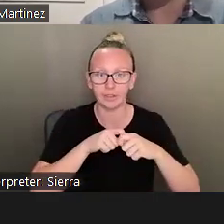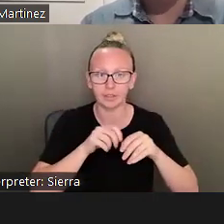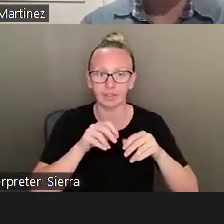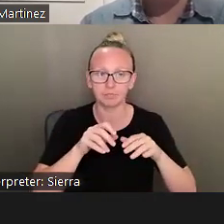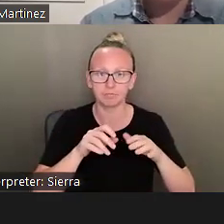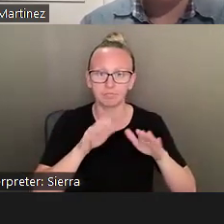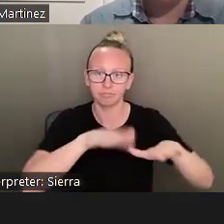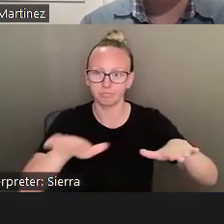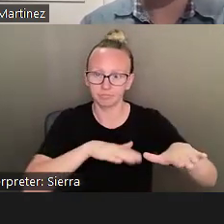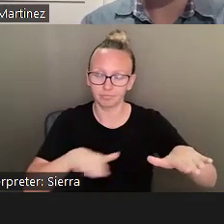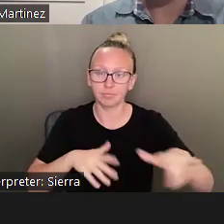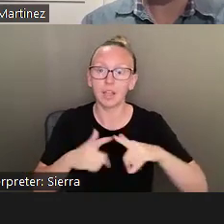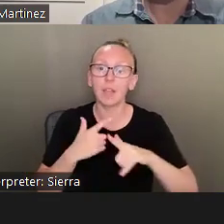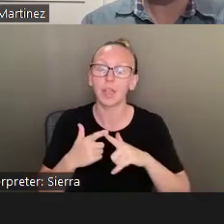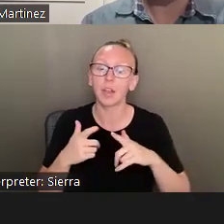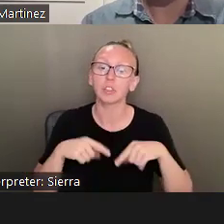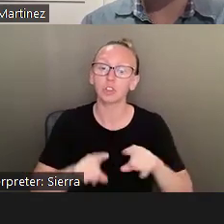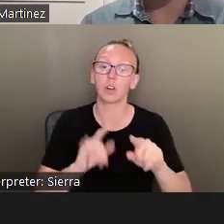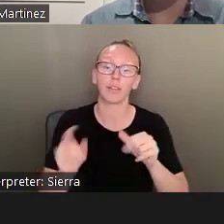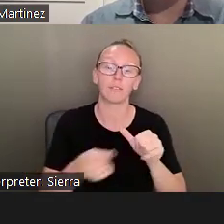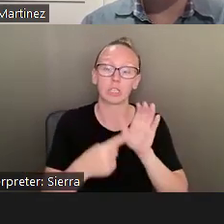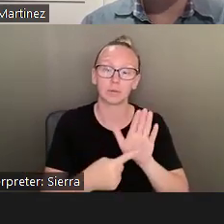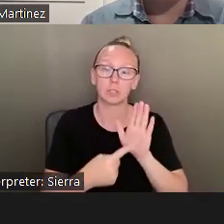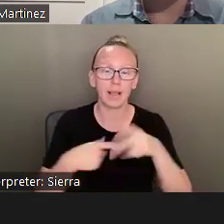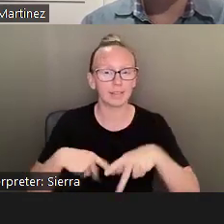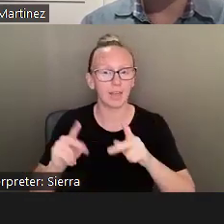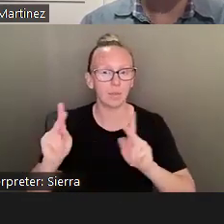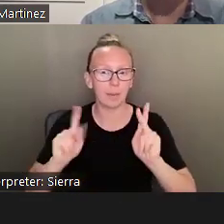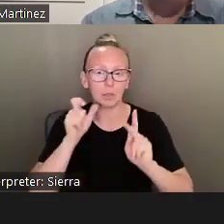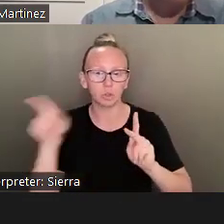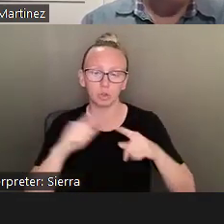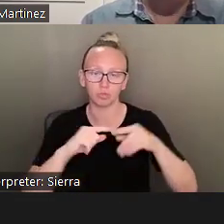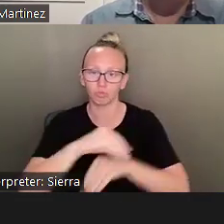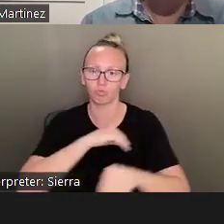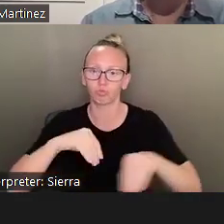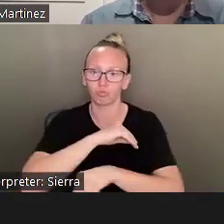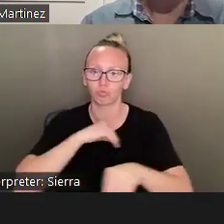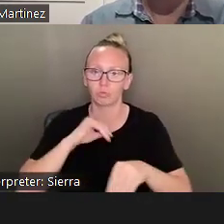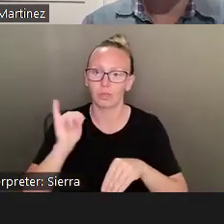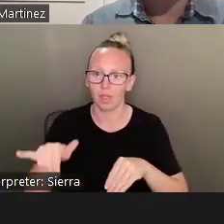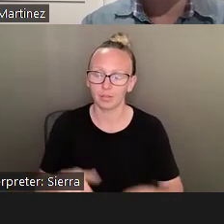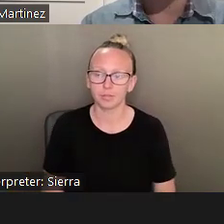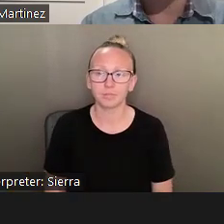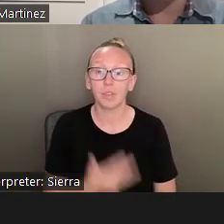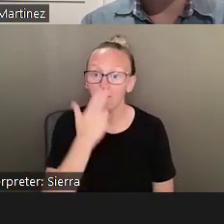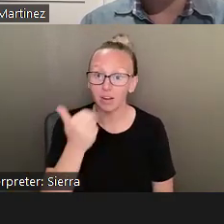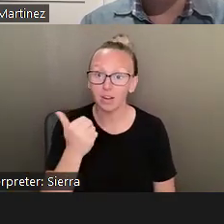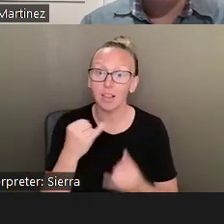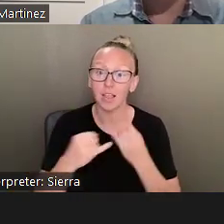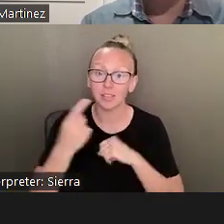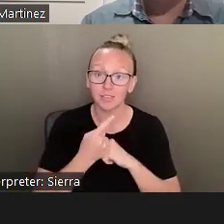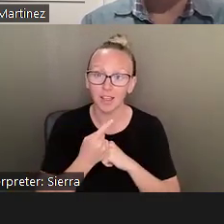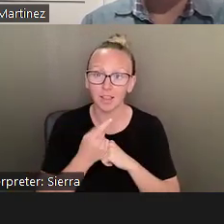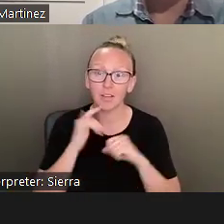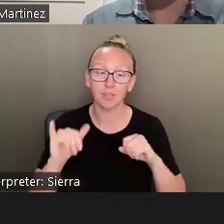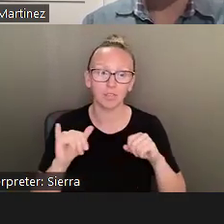viewers throughout the exhibition's run to recompose that arrangement. And the funny thing is, on the last day, the